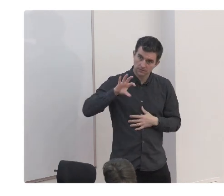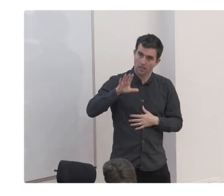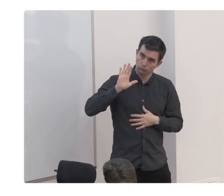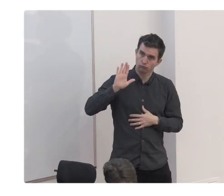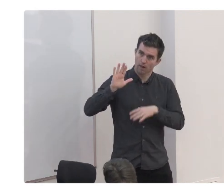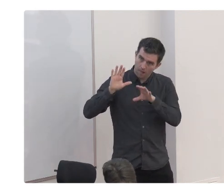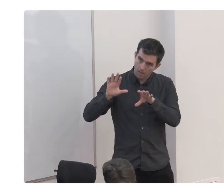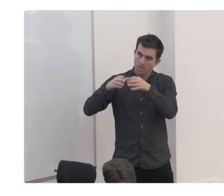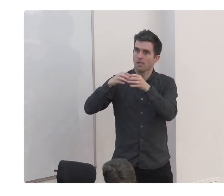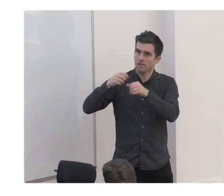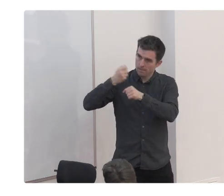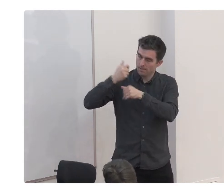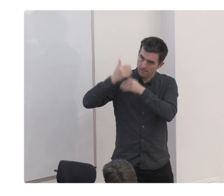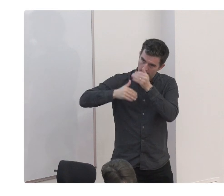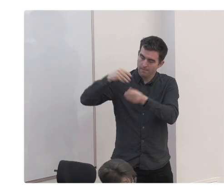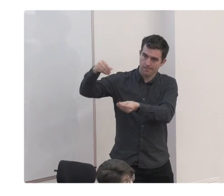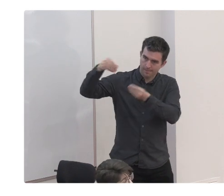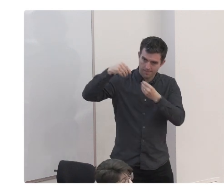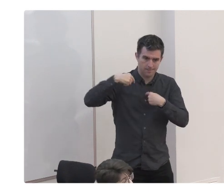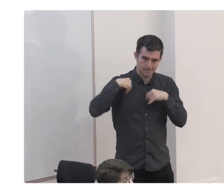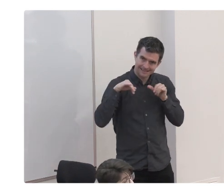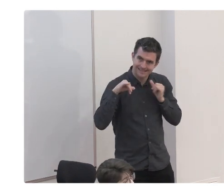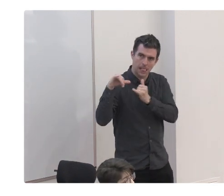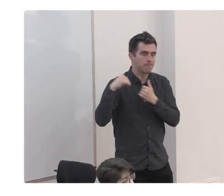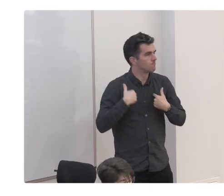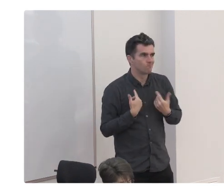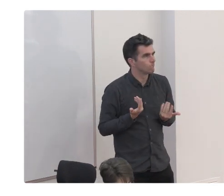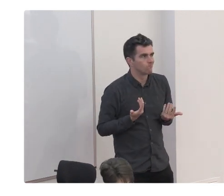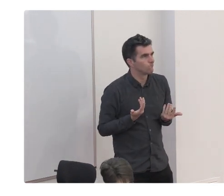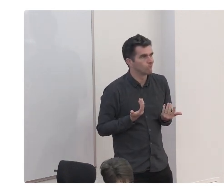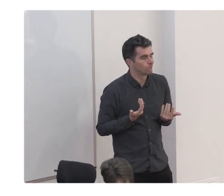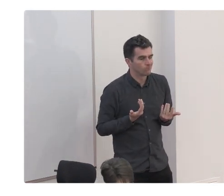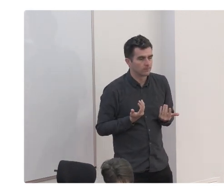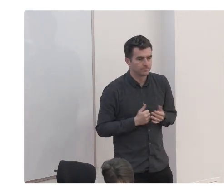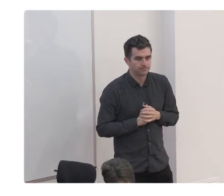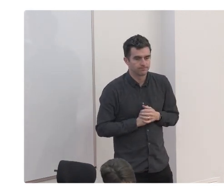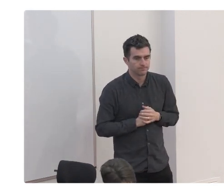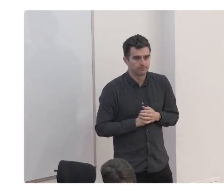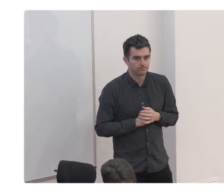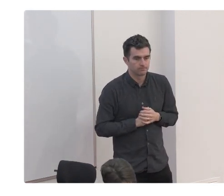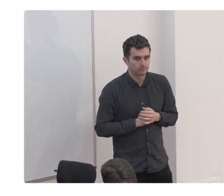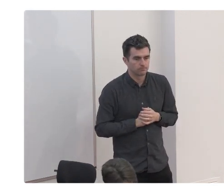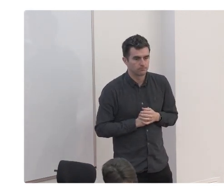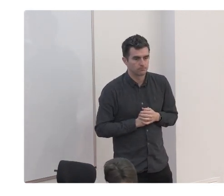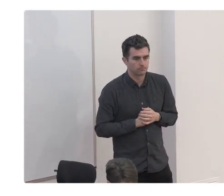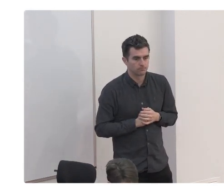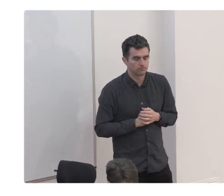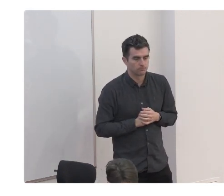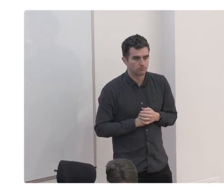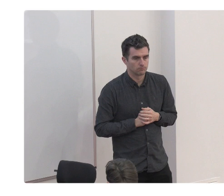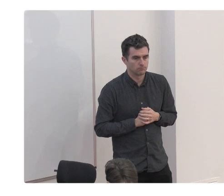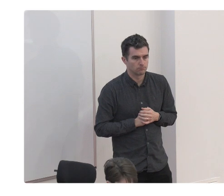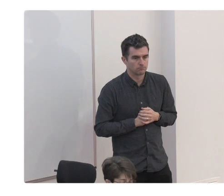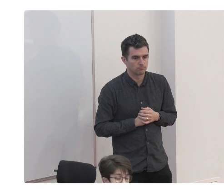main institution for monitoring of human rights in Afghanistan, even they don't have access to